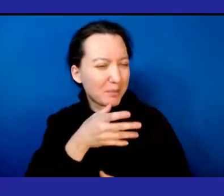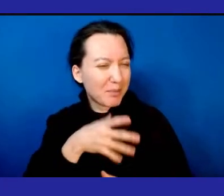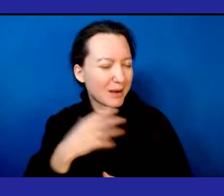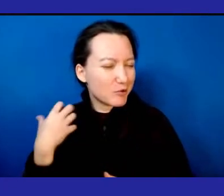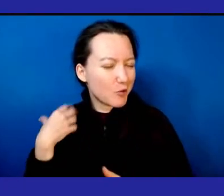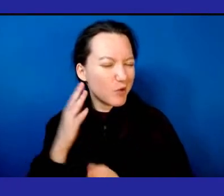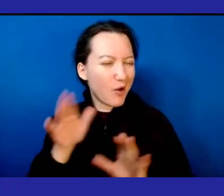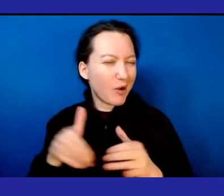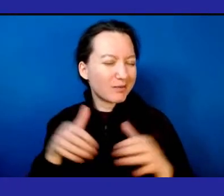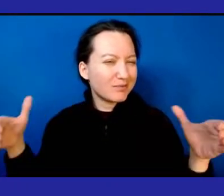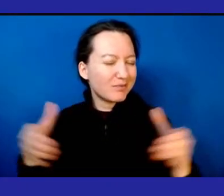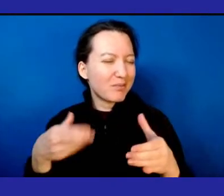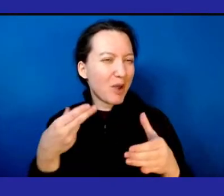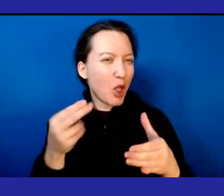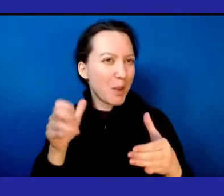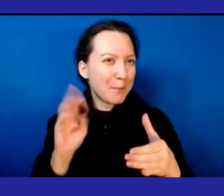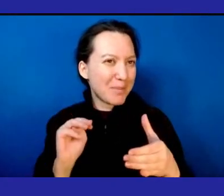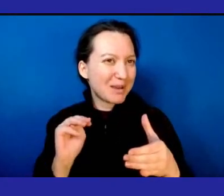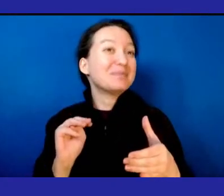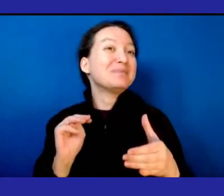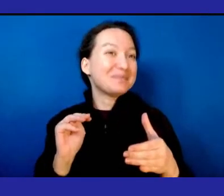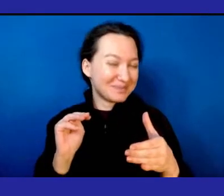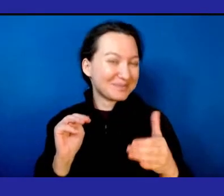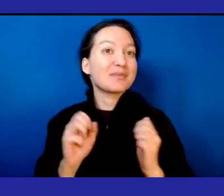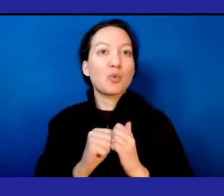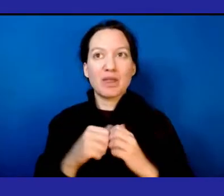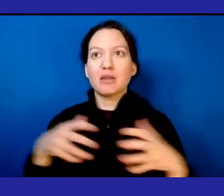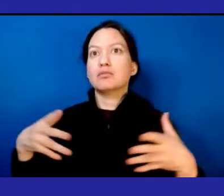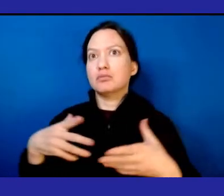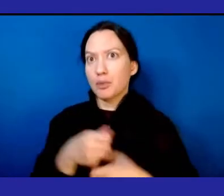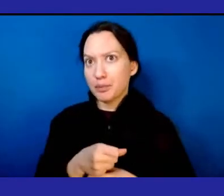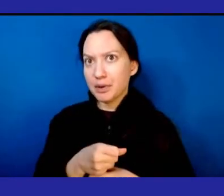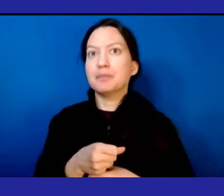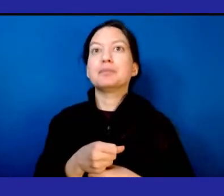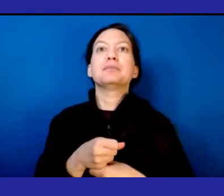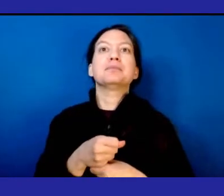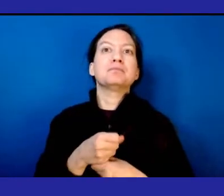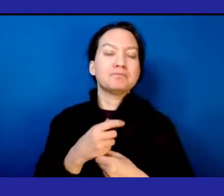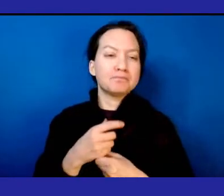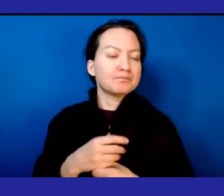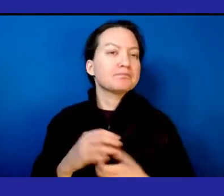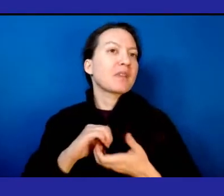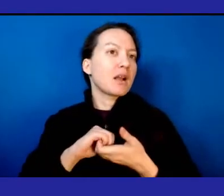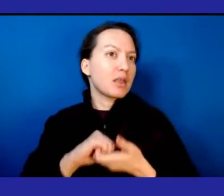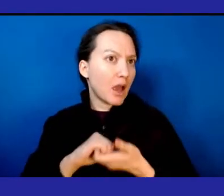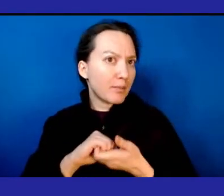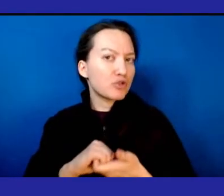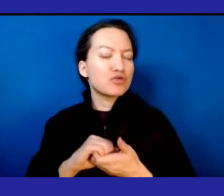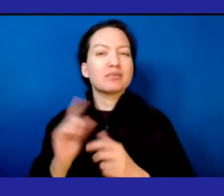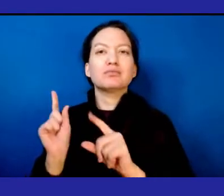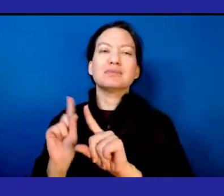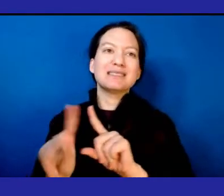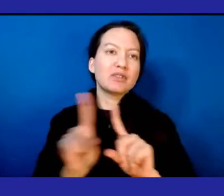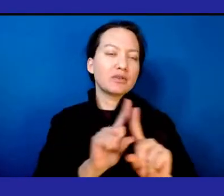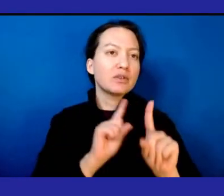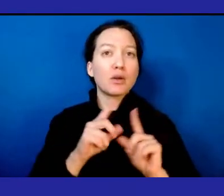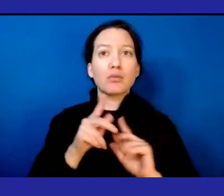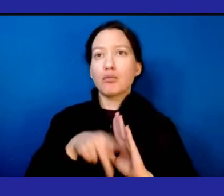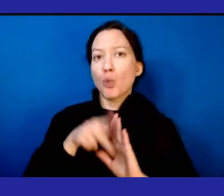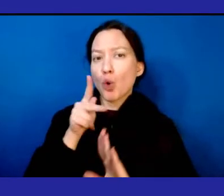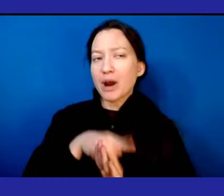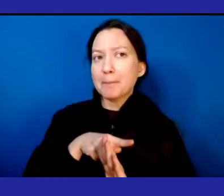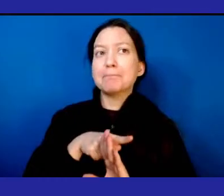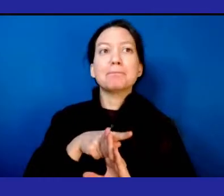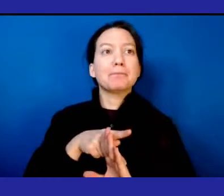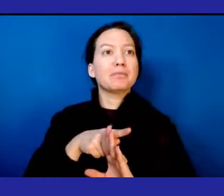together at Harlem? Absolutely. With the consolidation and collaboration of the different programs that